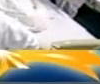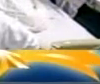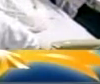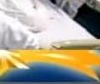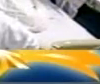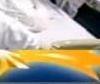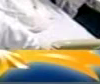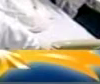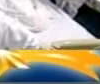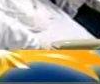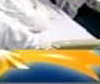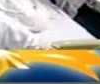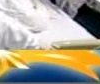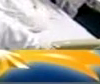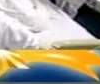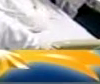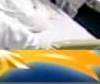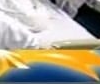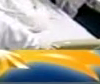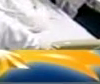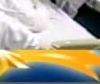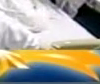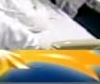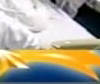lot of